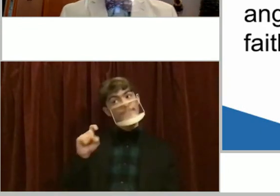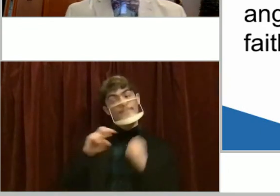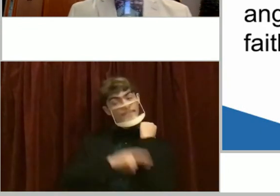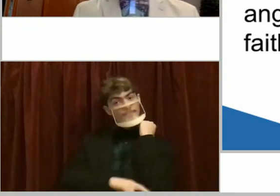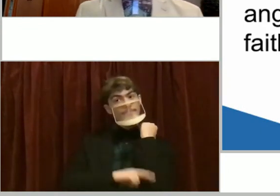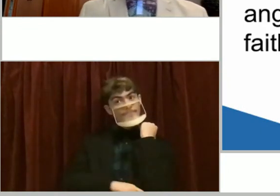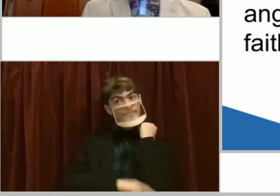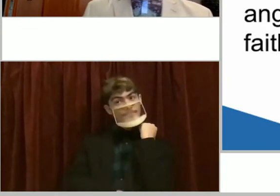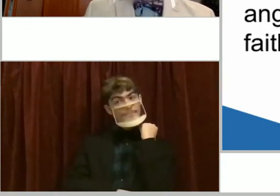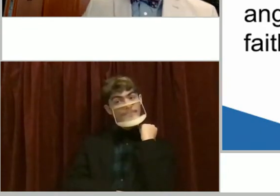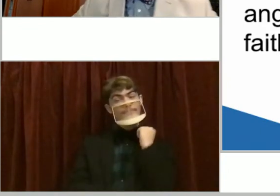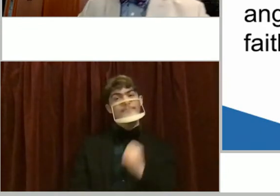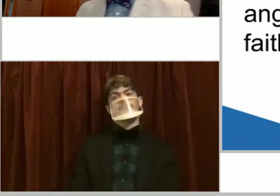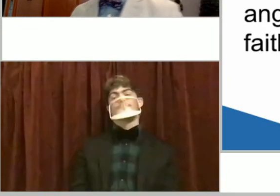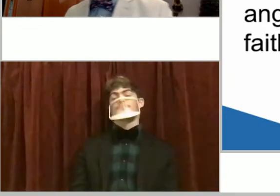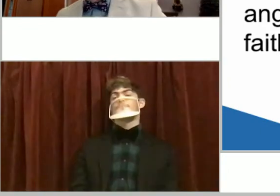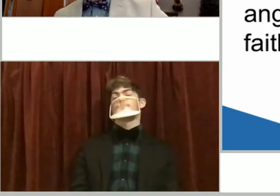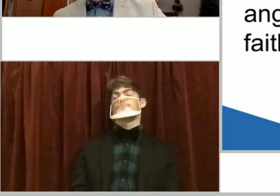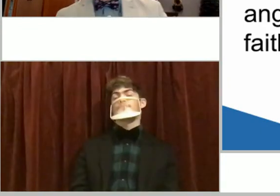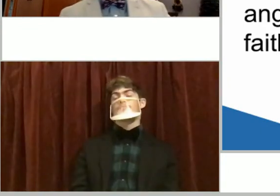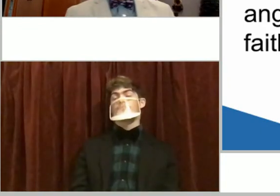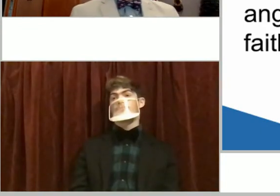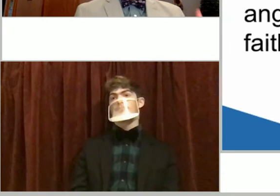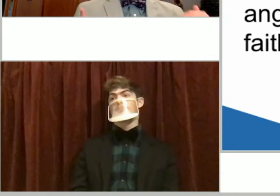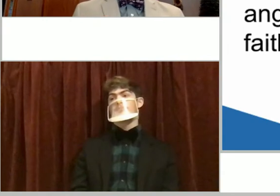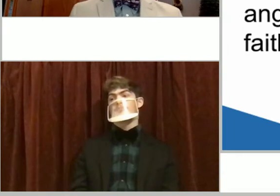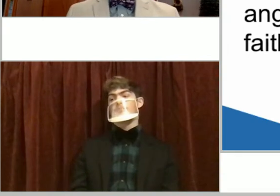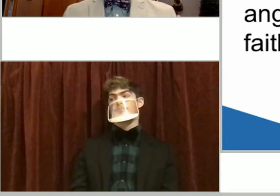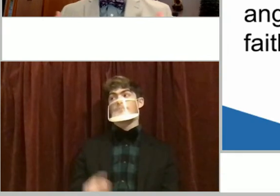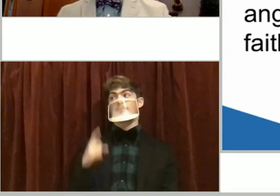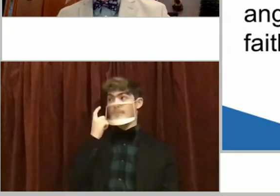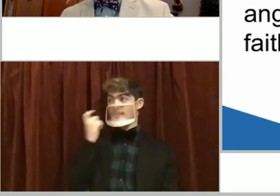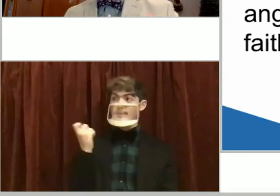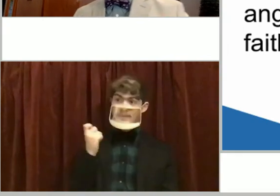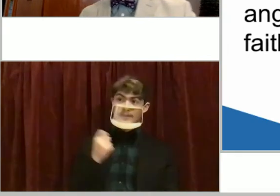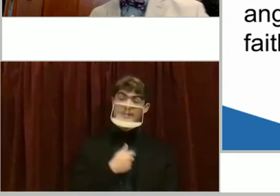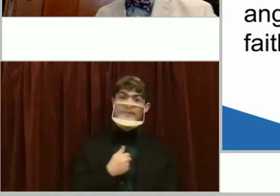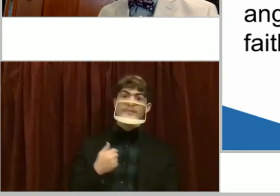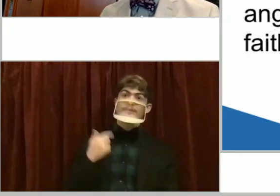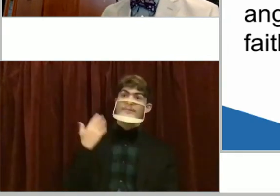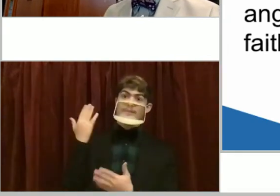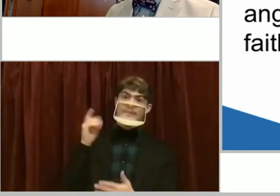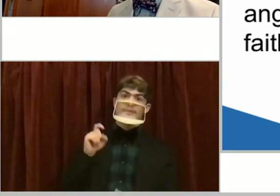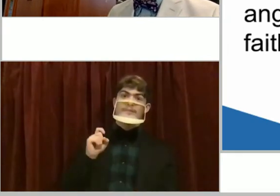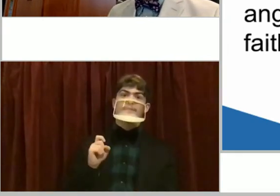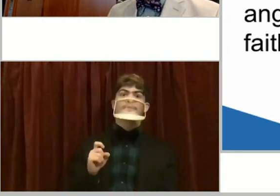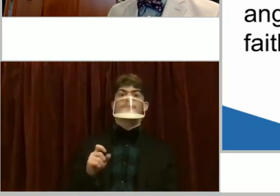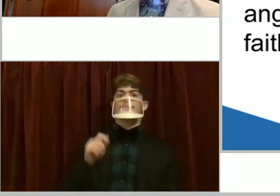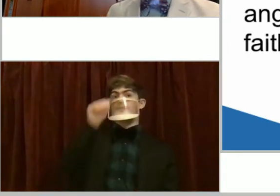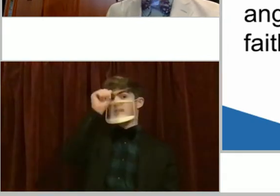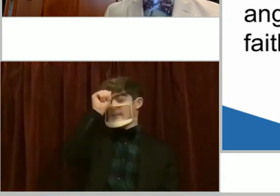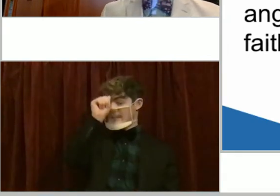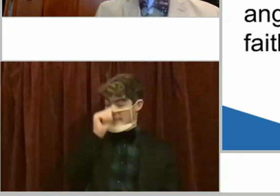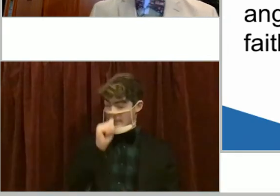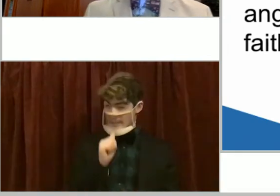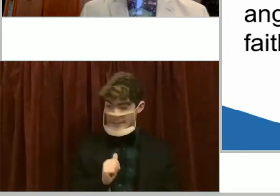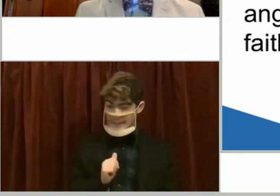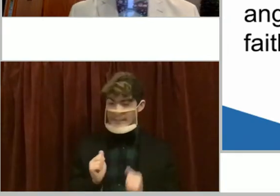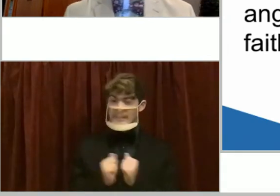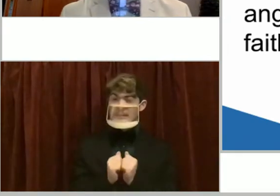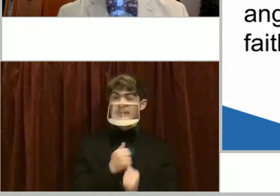been exploring, because he's got to put up and deal with us stiff-necked, pride-filled, and